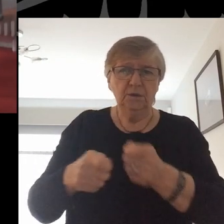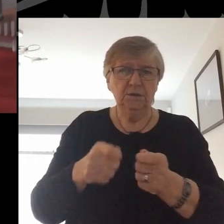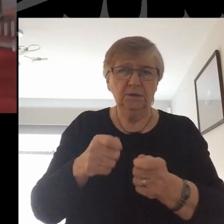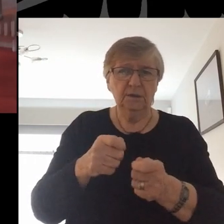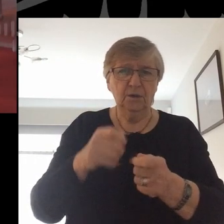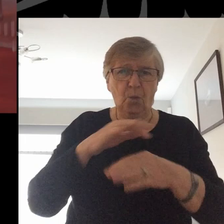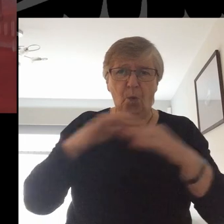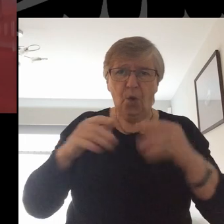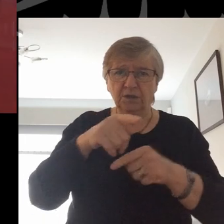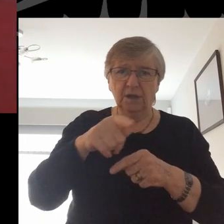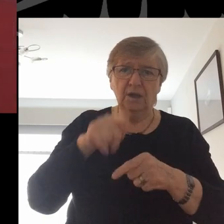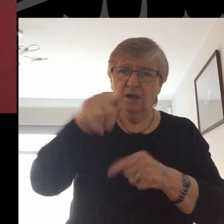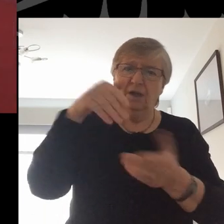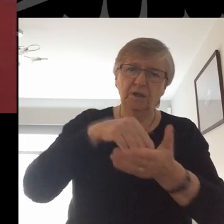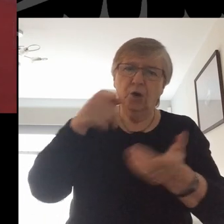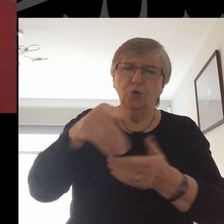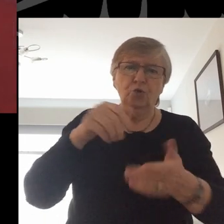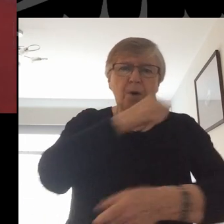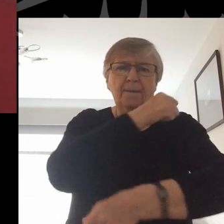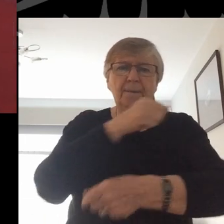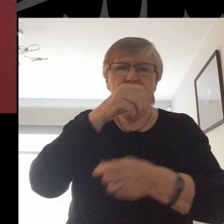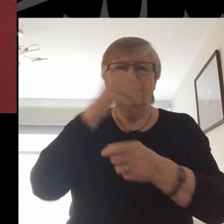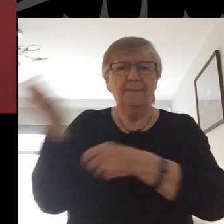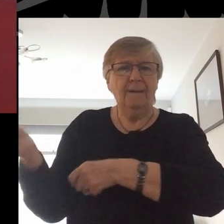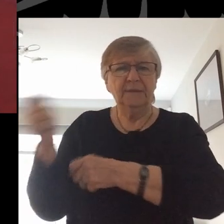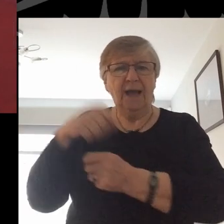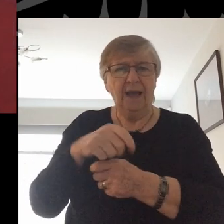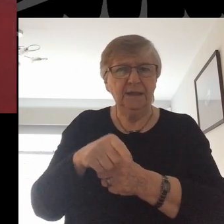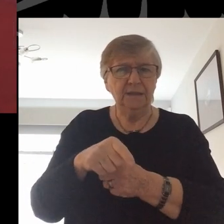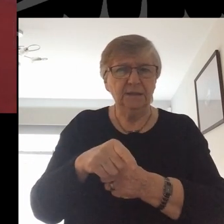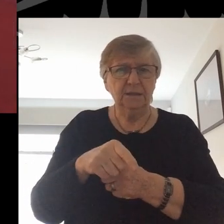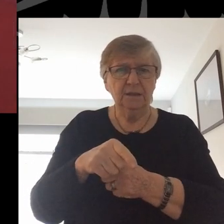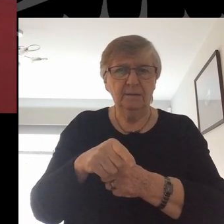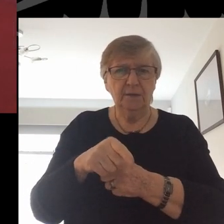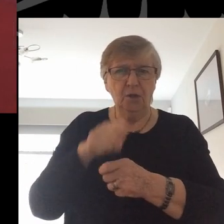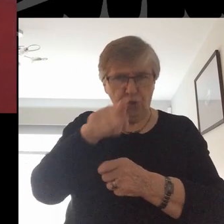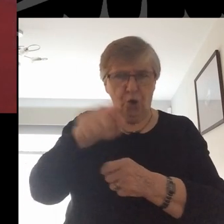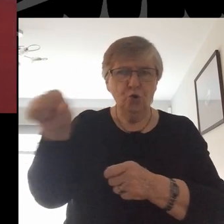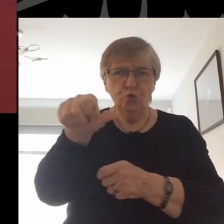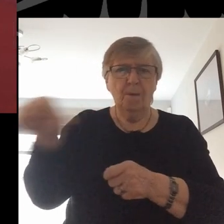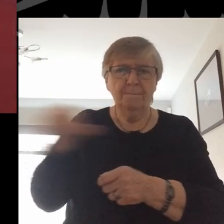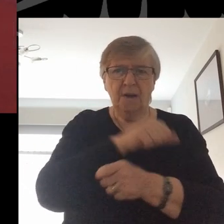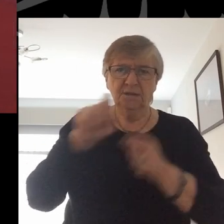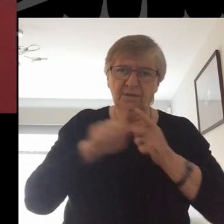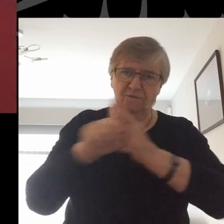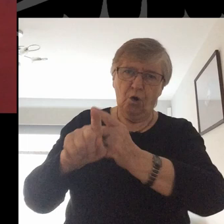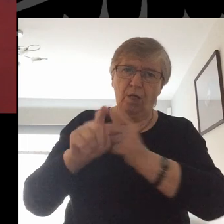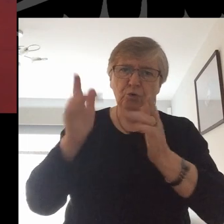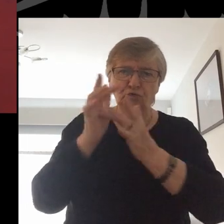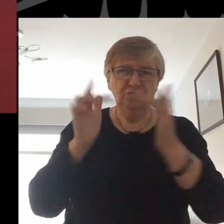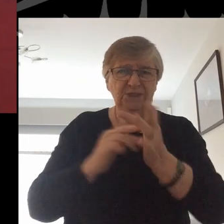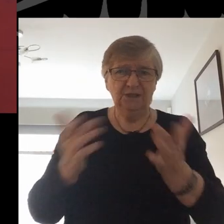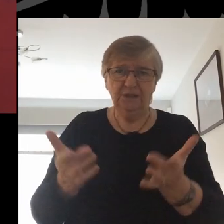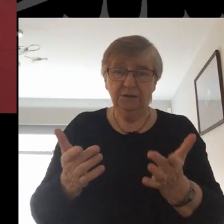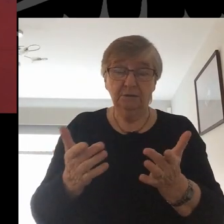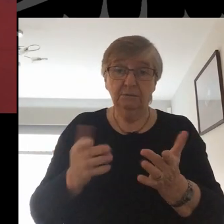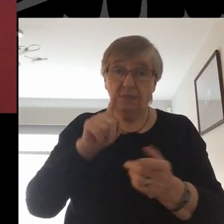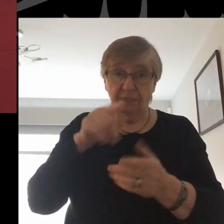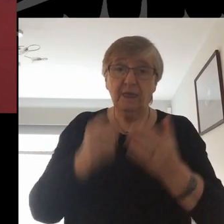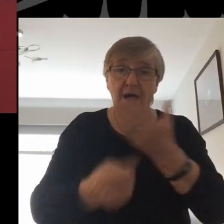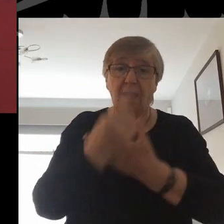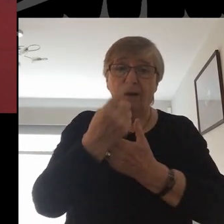Christians. But because Christianity was going to be imposed by the warring victors. That